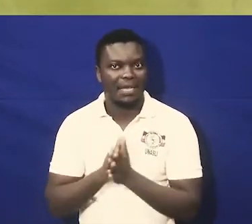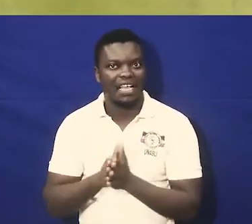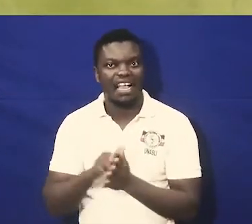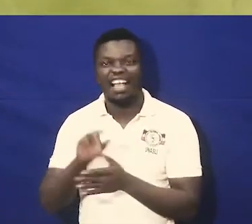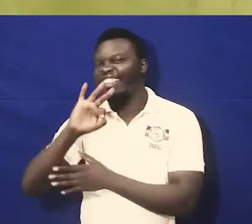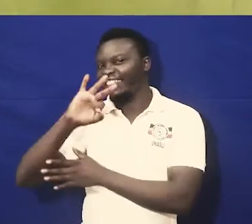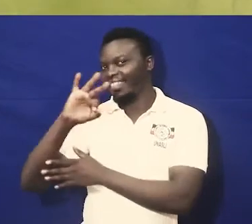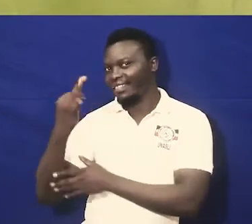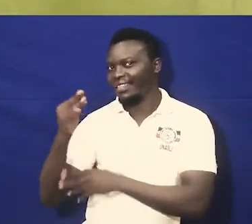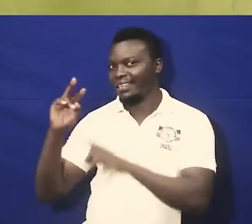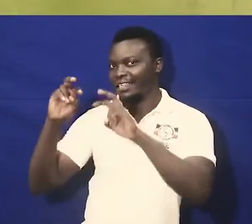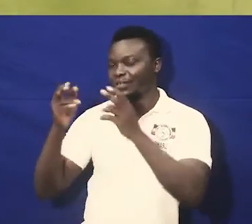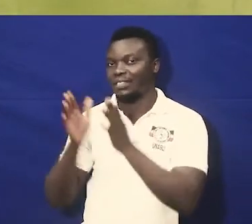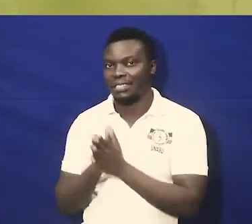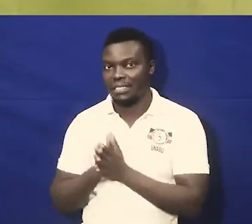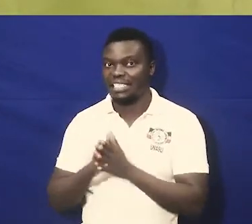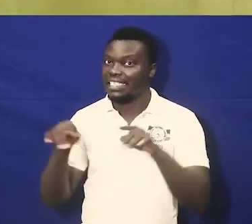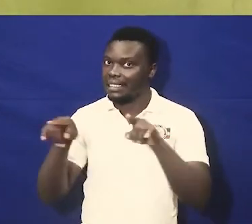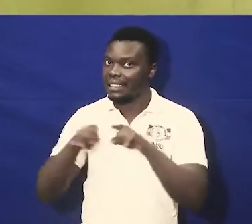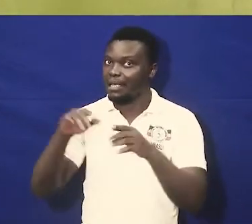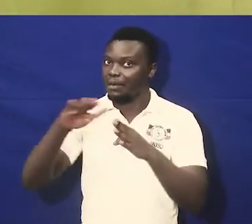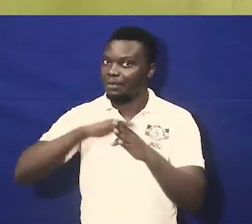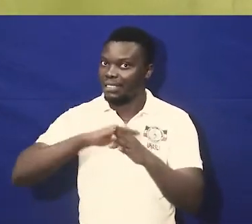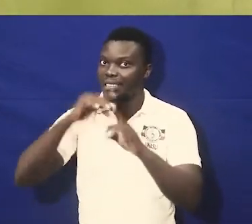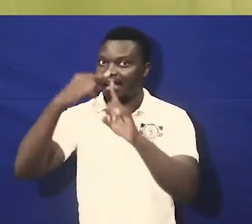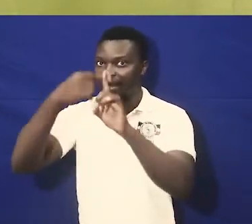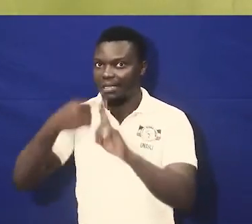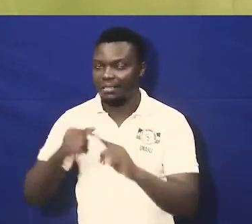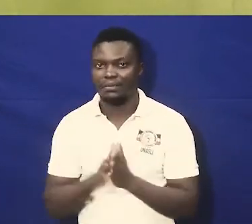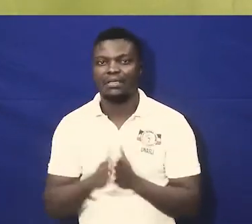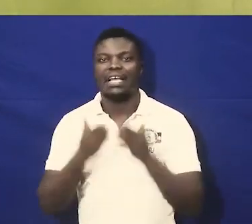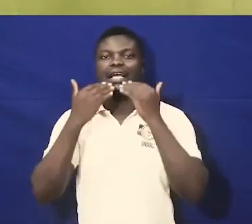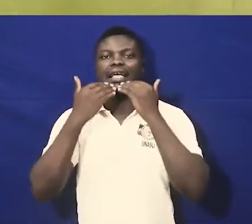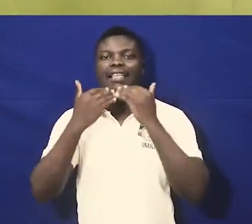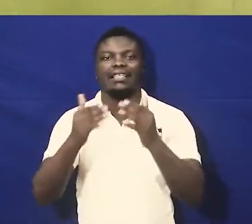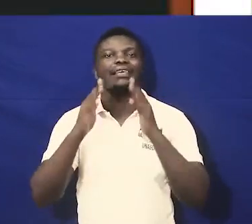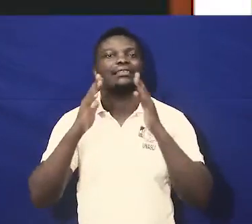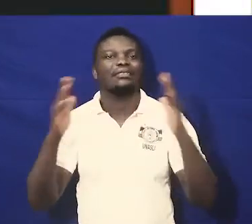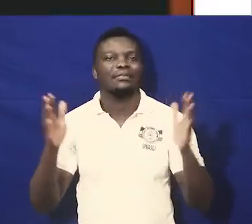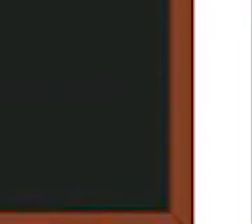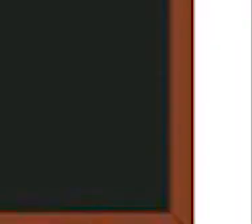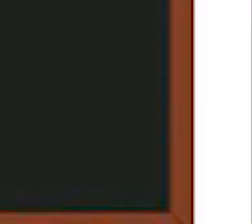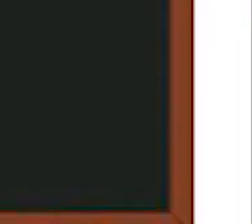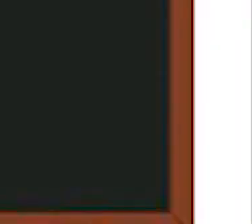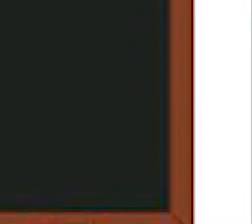our third lesson on business arithmetic. Thank you very much.